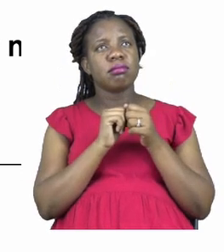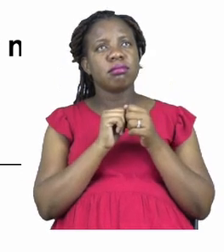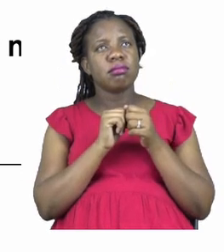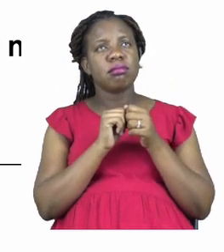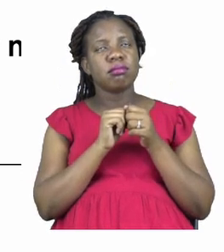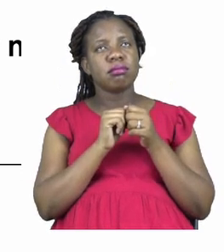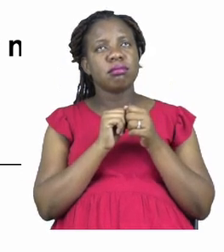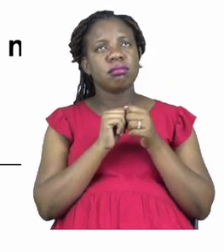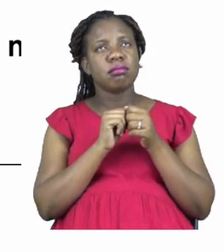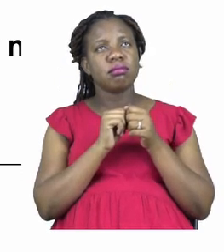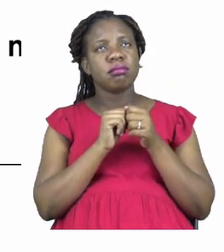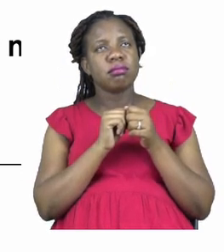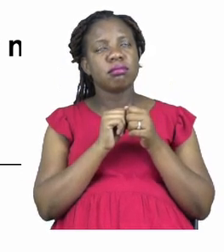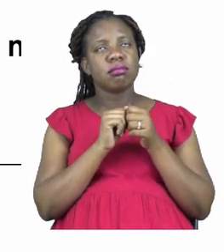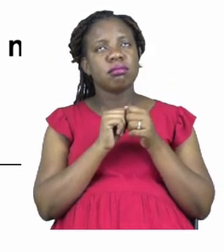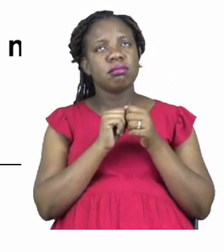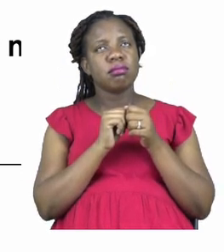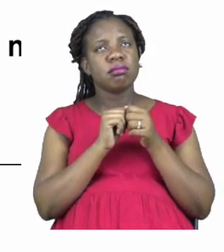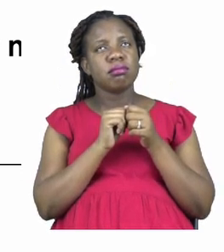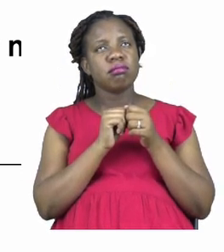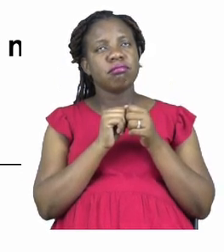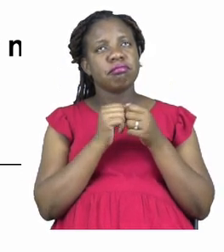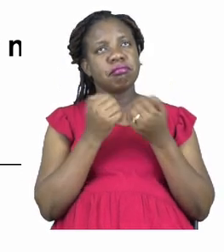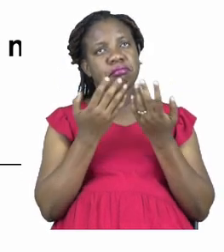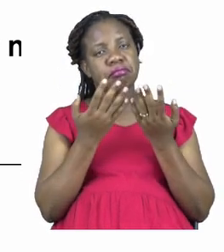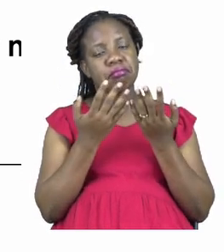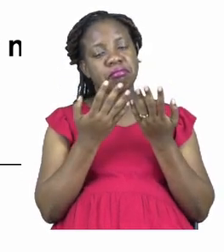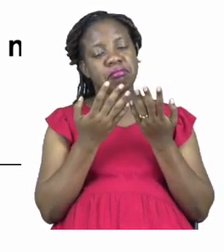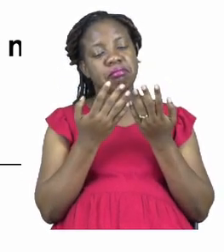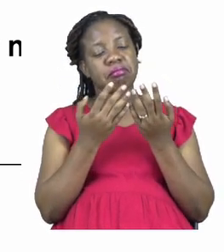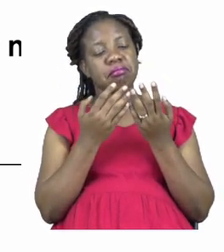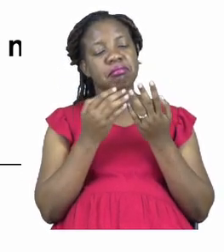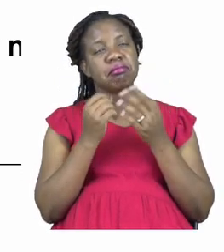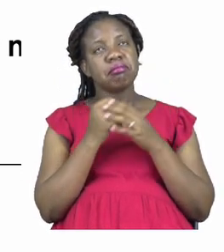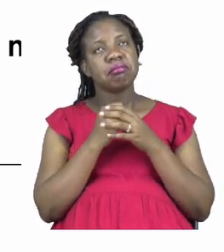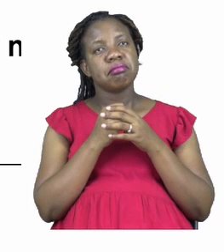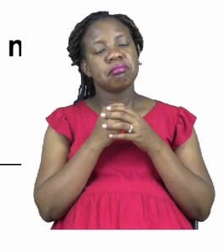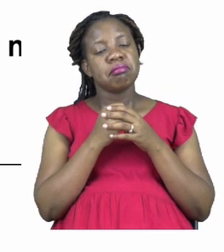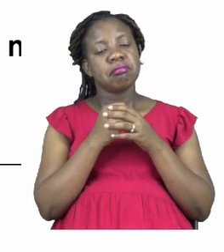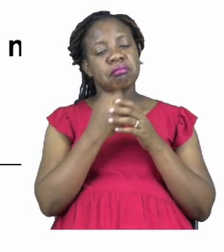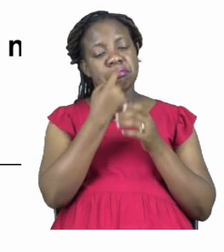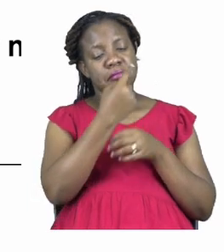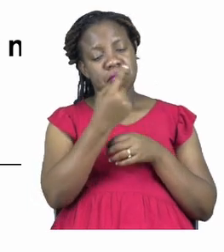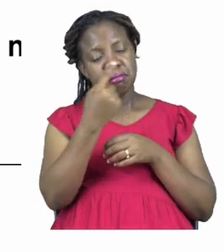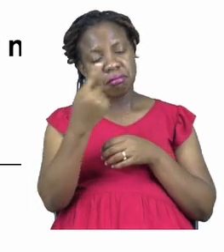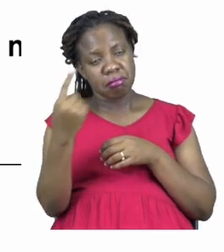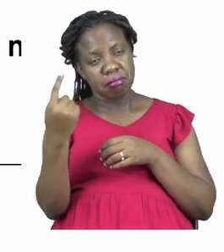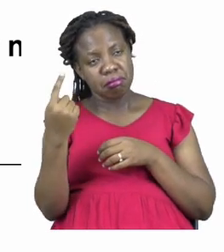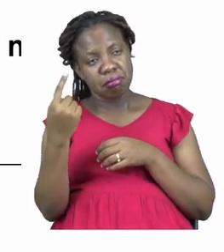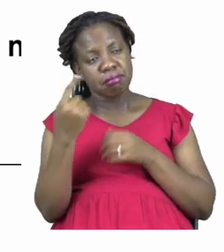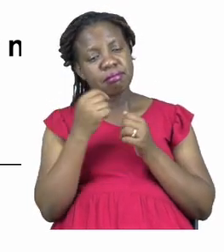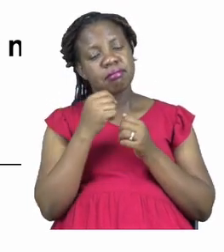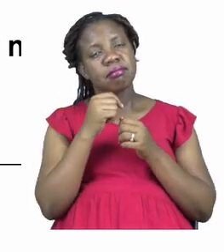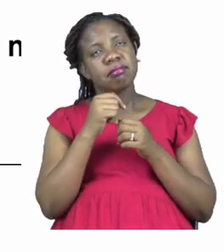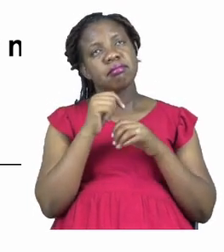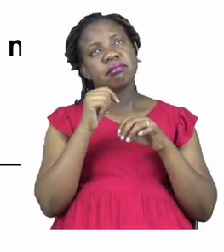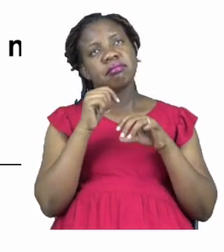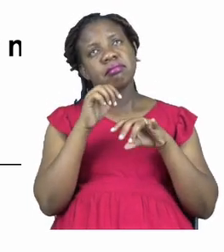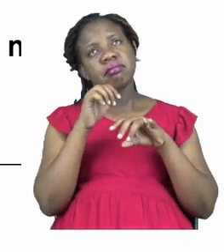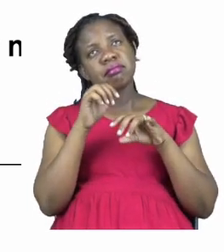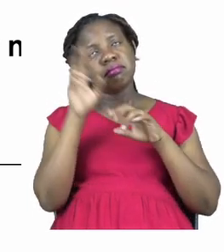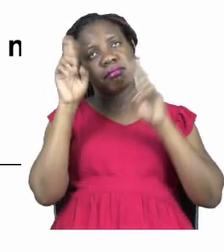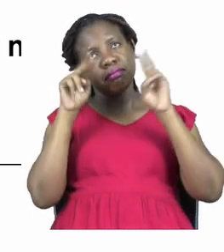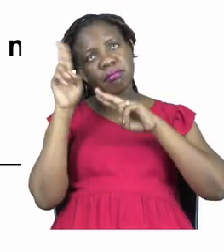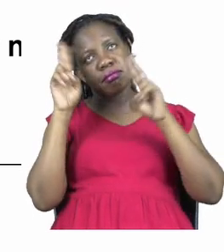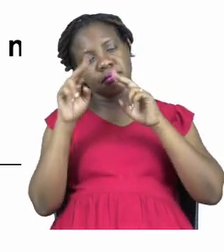key information. And then we are told that each rabbit eats 3 carrots a day.